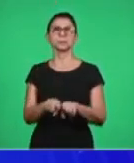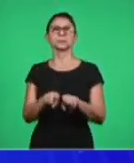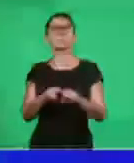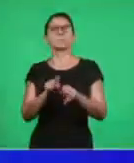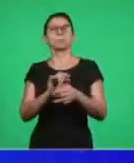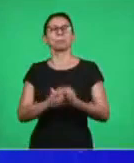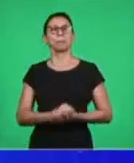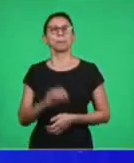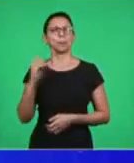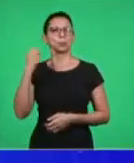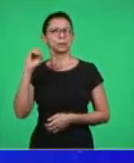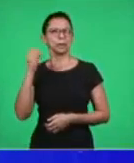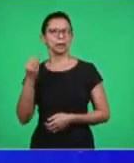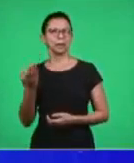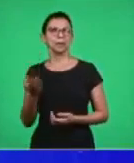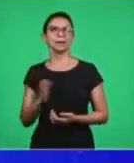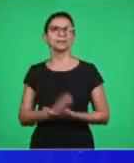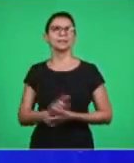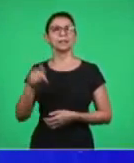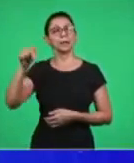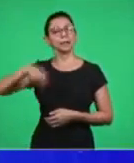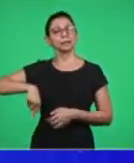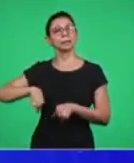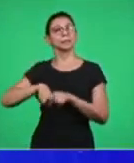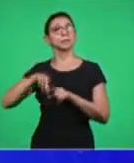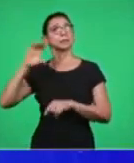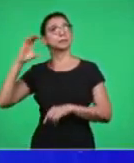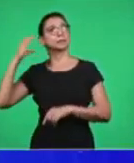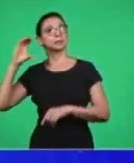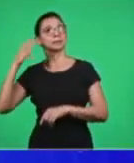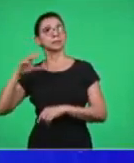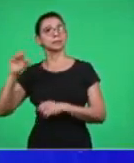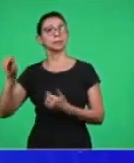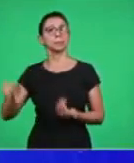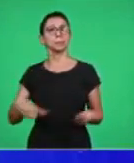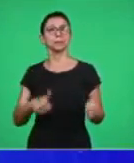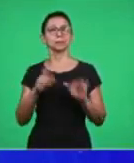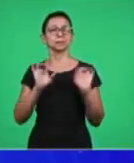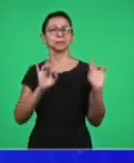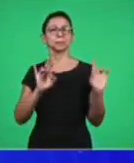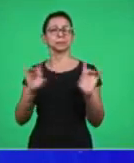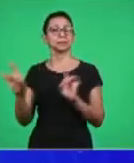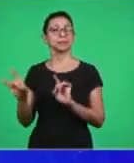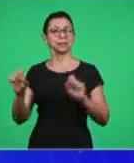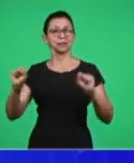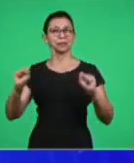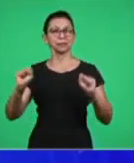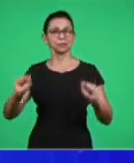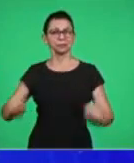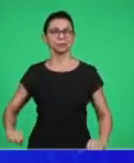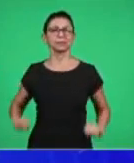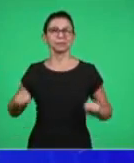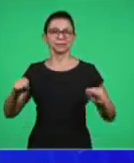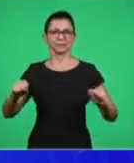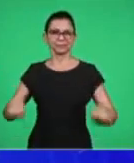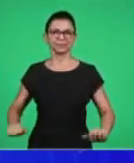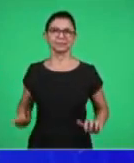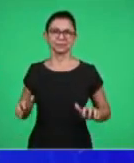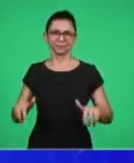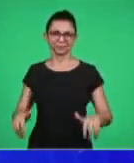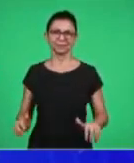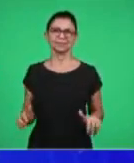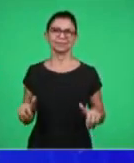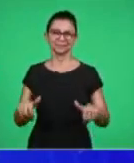Rio Grande do Sul, in Cariacica, near us, in Espírito Santo, Brazil. The baptisms of a brother